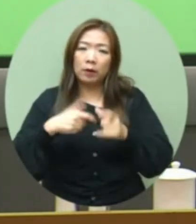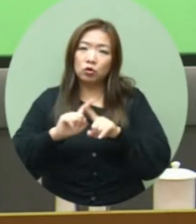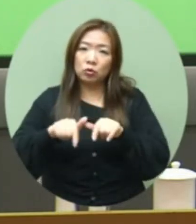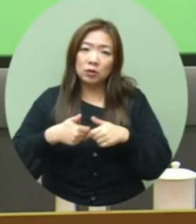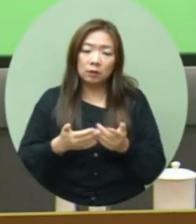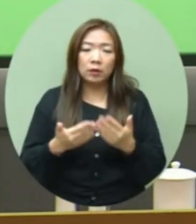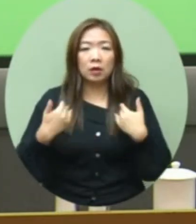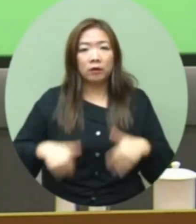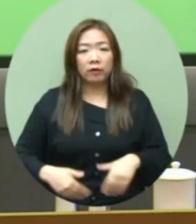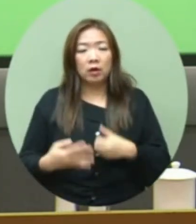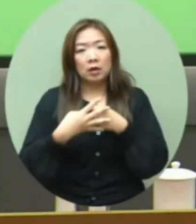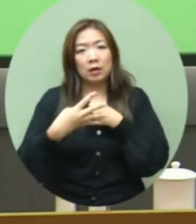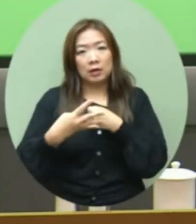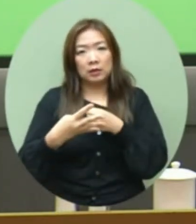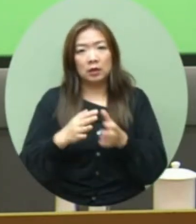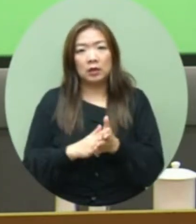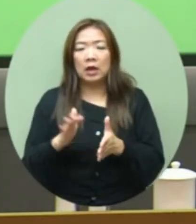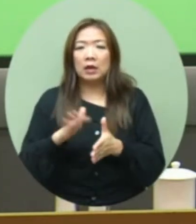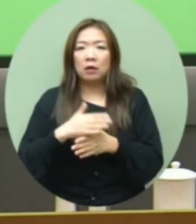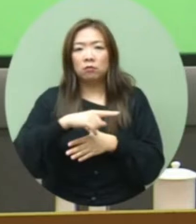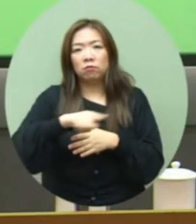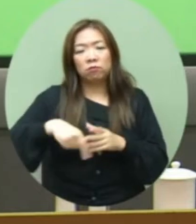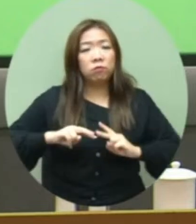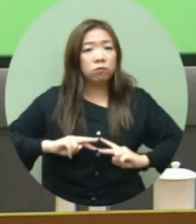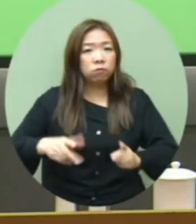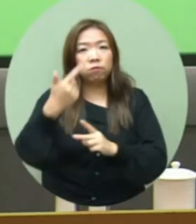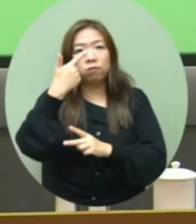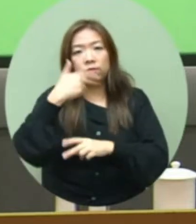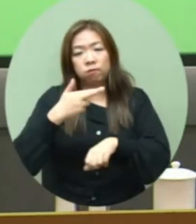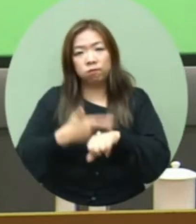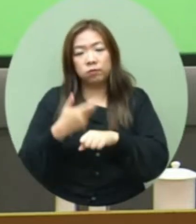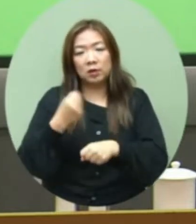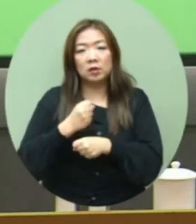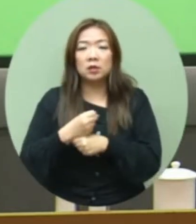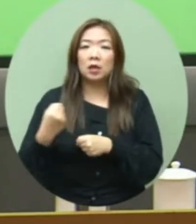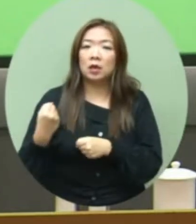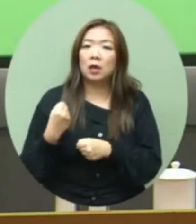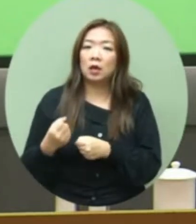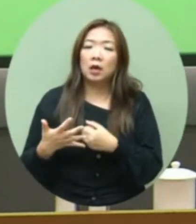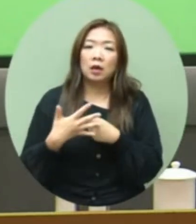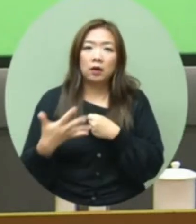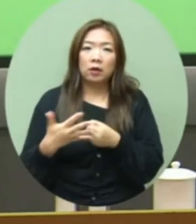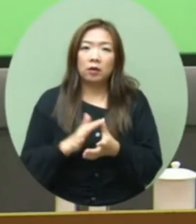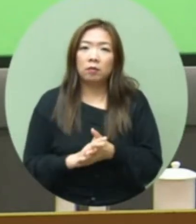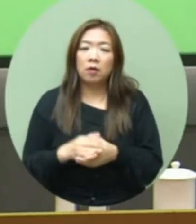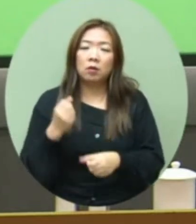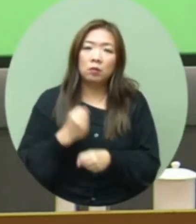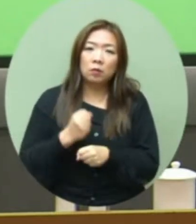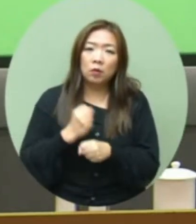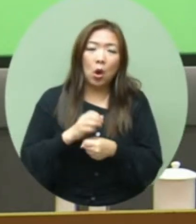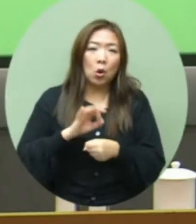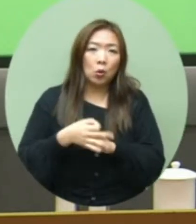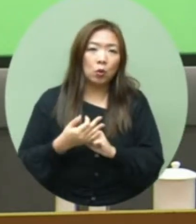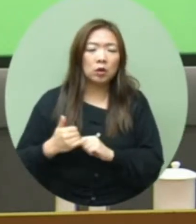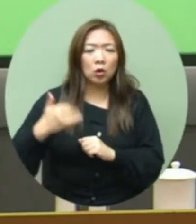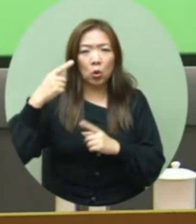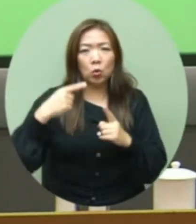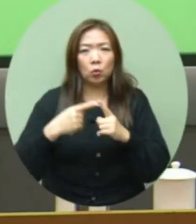Chapter 4, developing new quality productive forces tailored to local conditions. Chapter